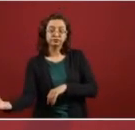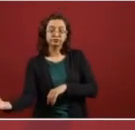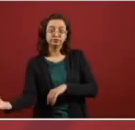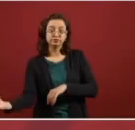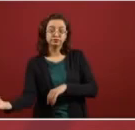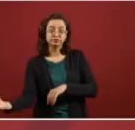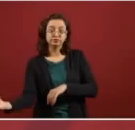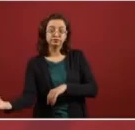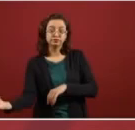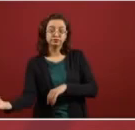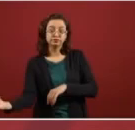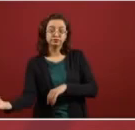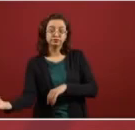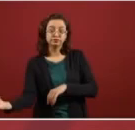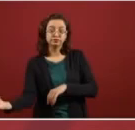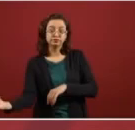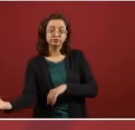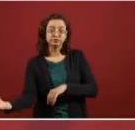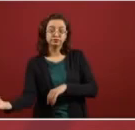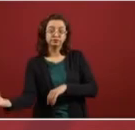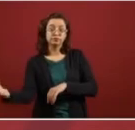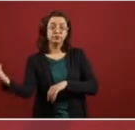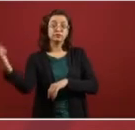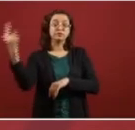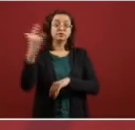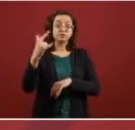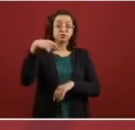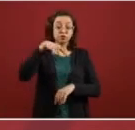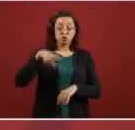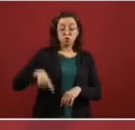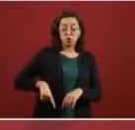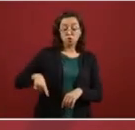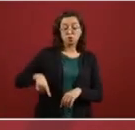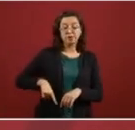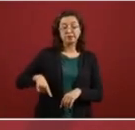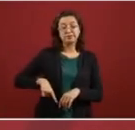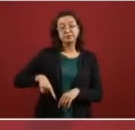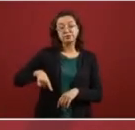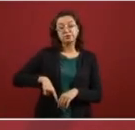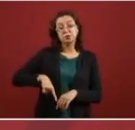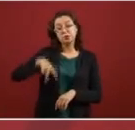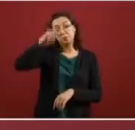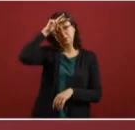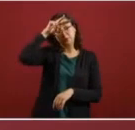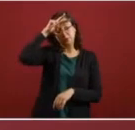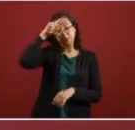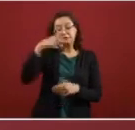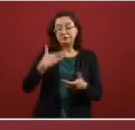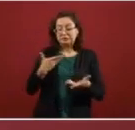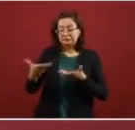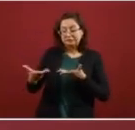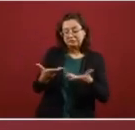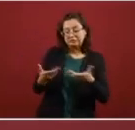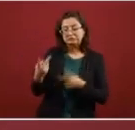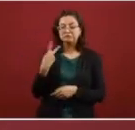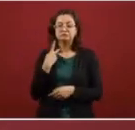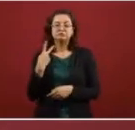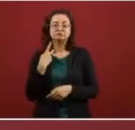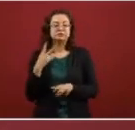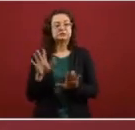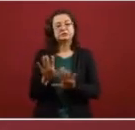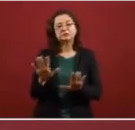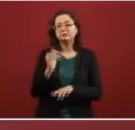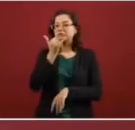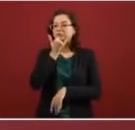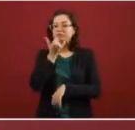government of Peru, via their concierge, me comunicó que por valoraciones políticas se